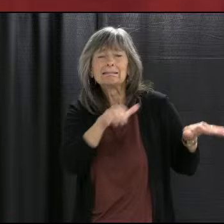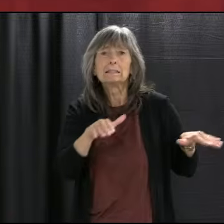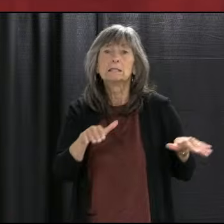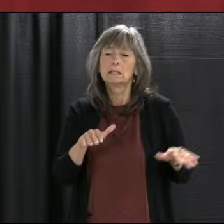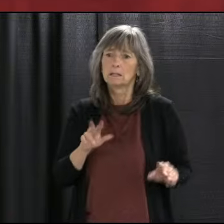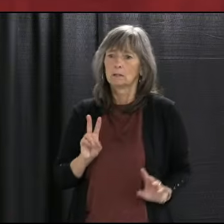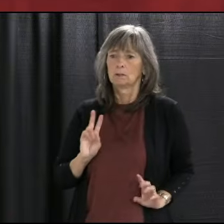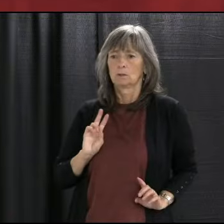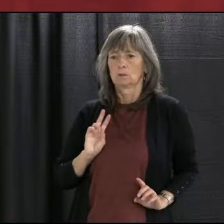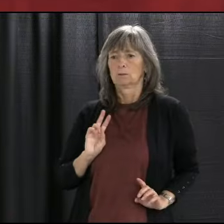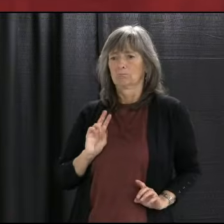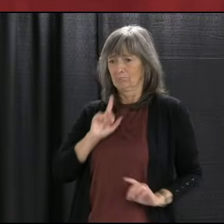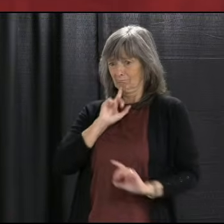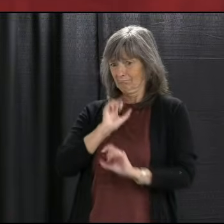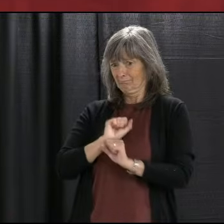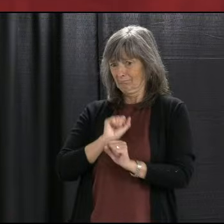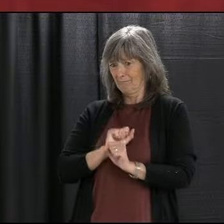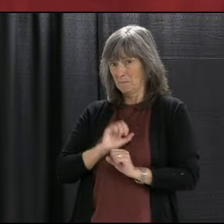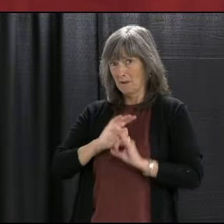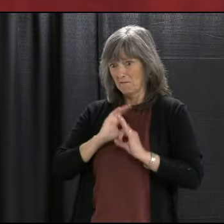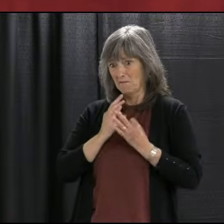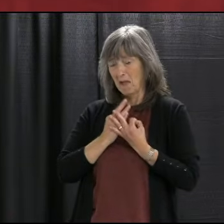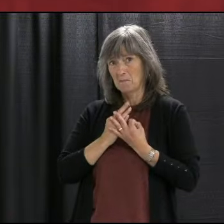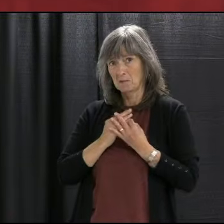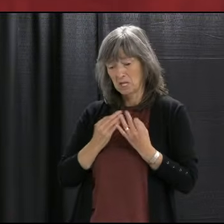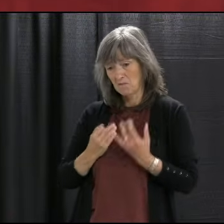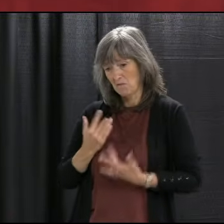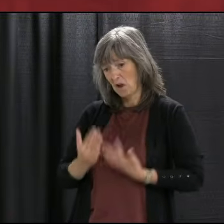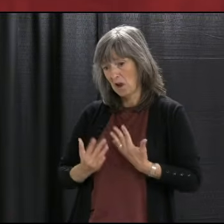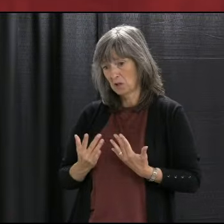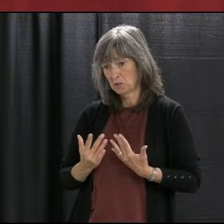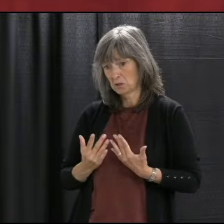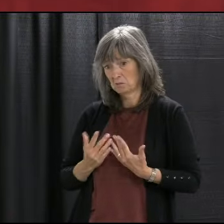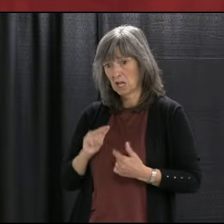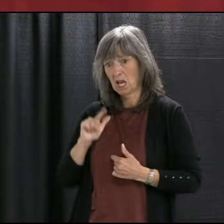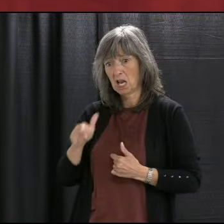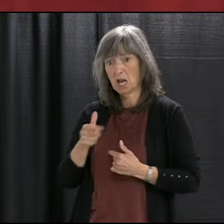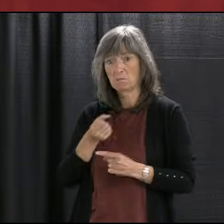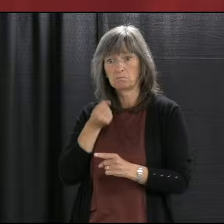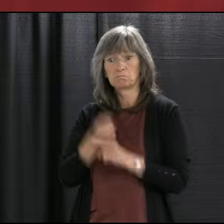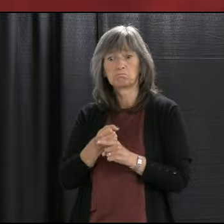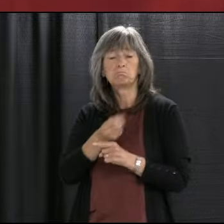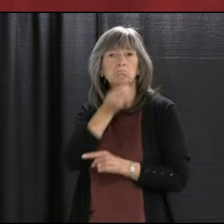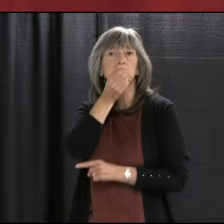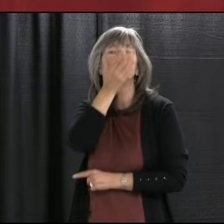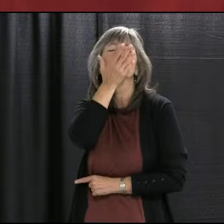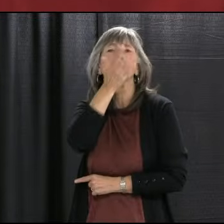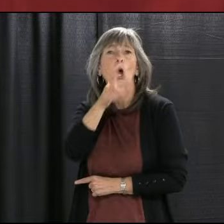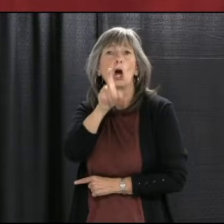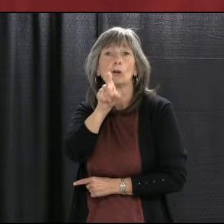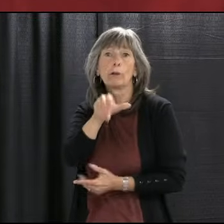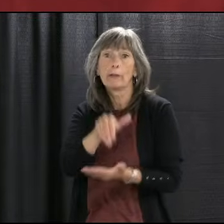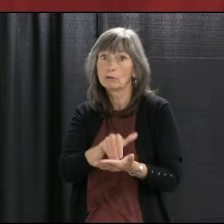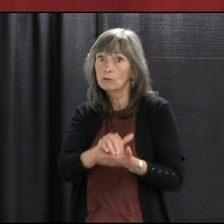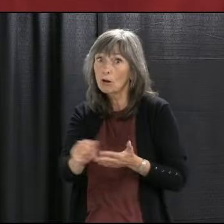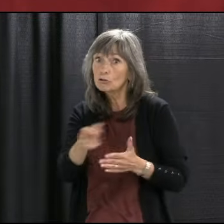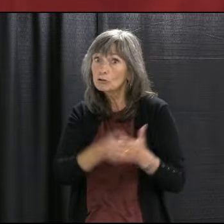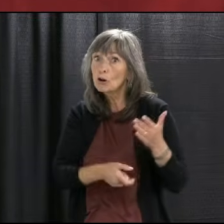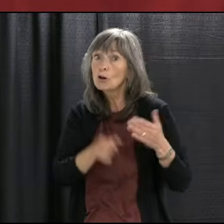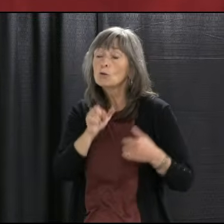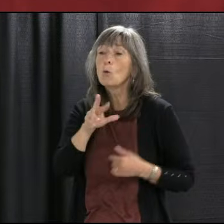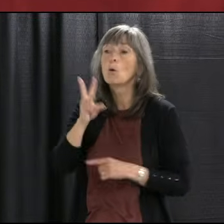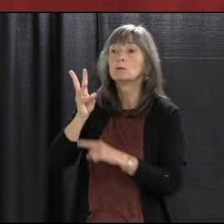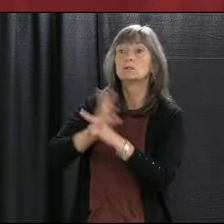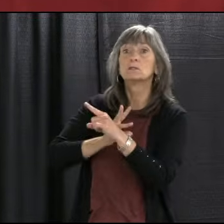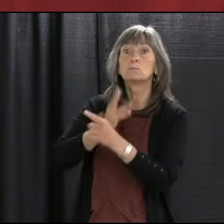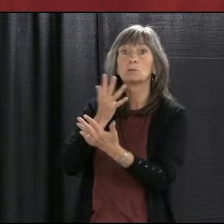at it and say, do I really want to have my family impacted by that through a $100,000 fine or 6 months in prison? That's where